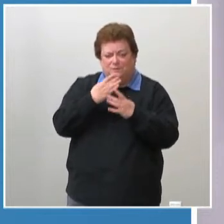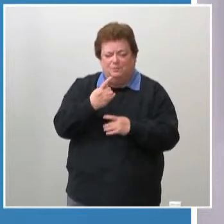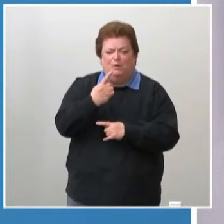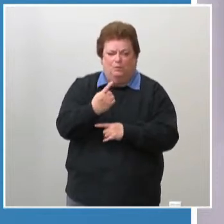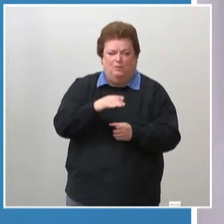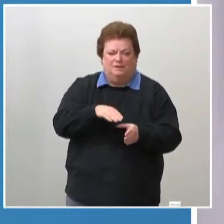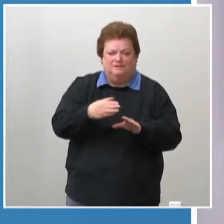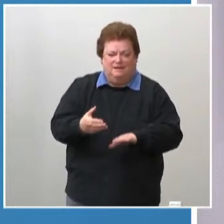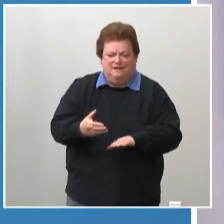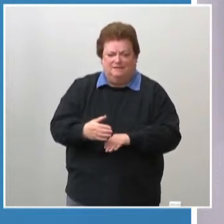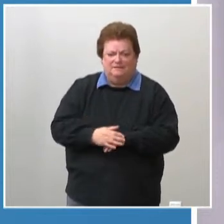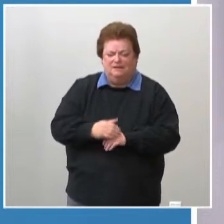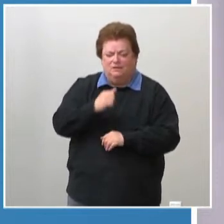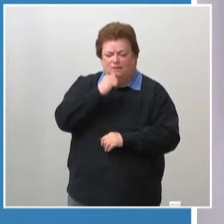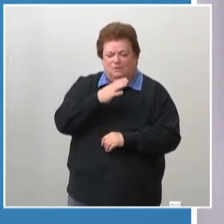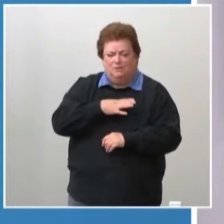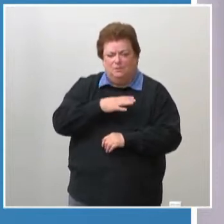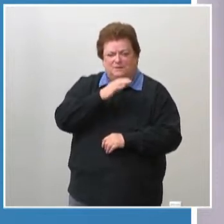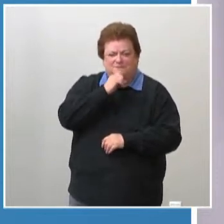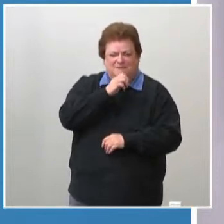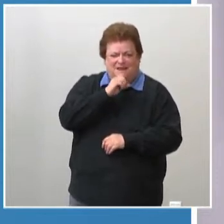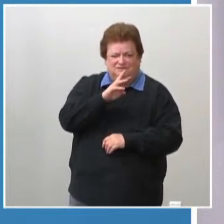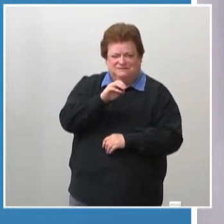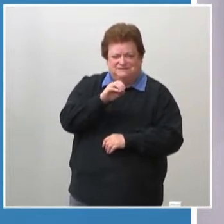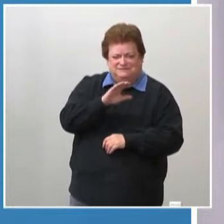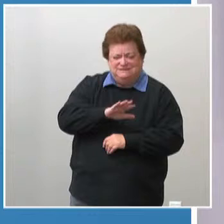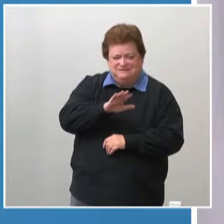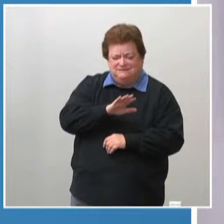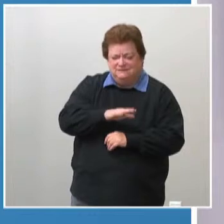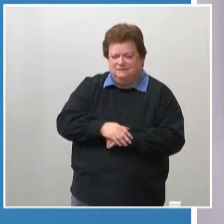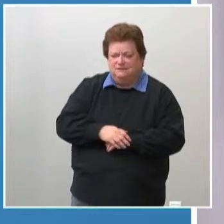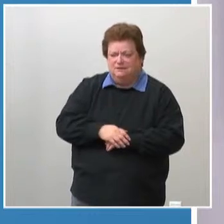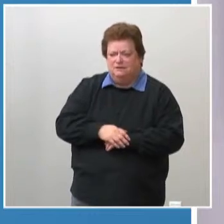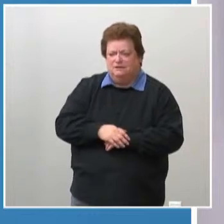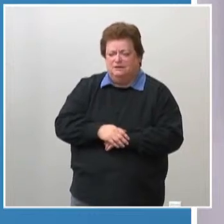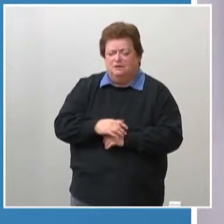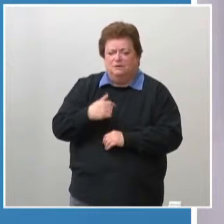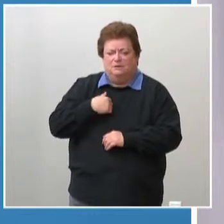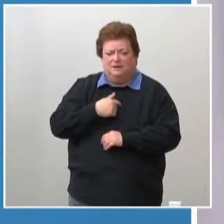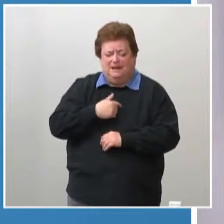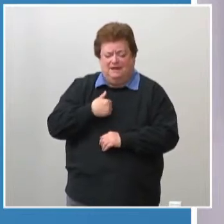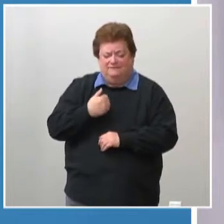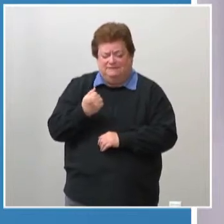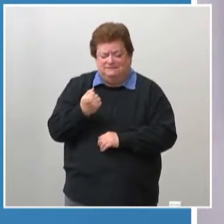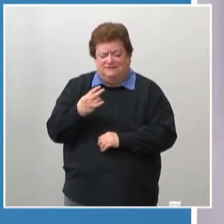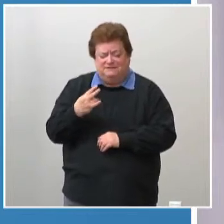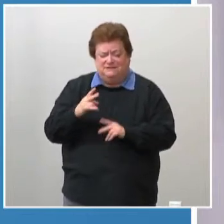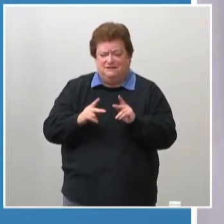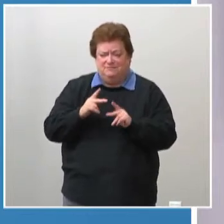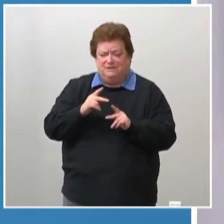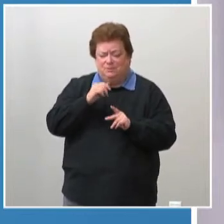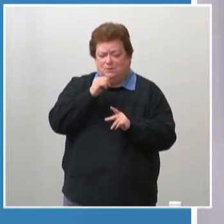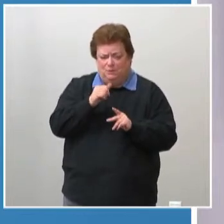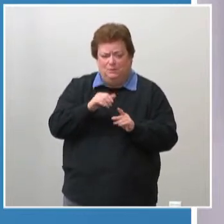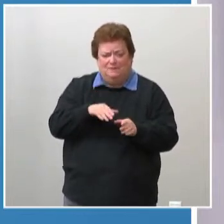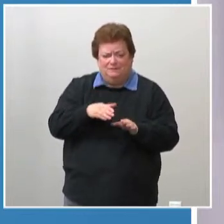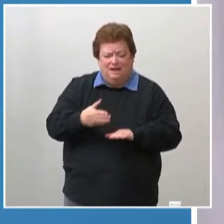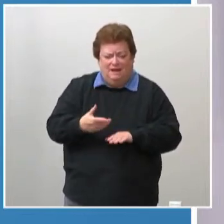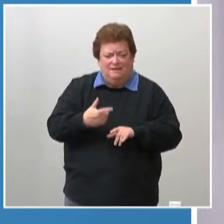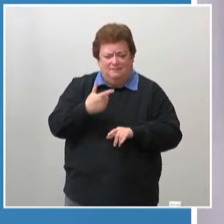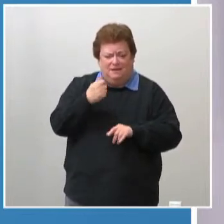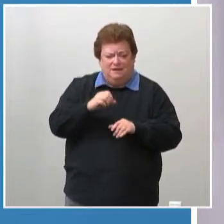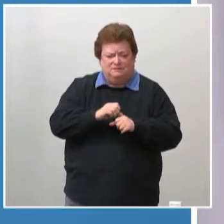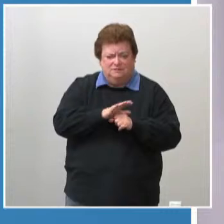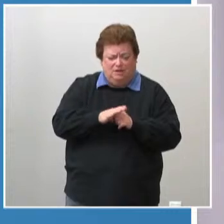1 death, a woman in her 60s. We've lost 17 members of our community to COVID-19